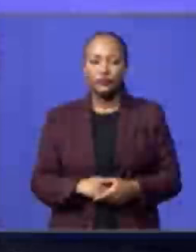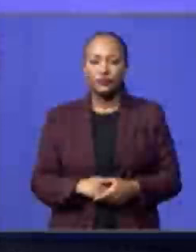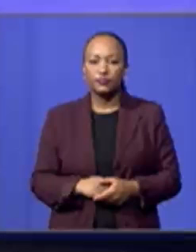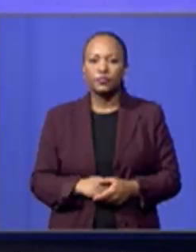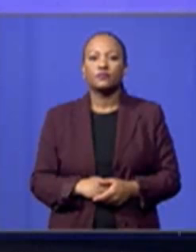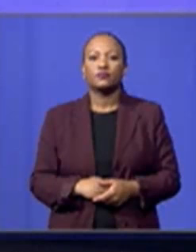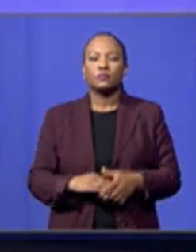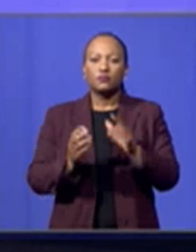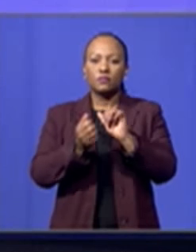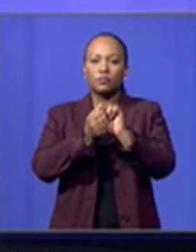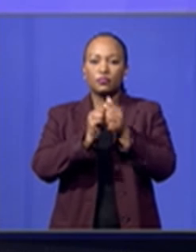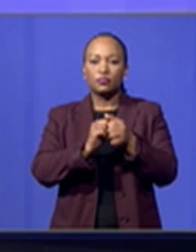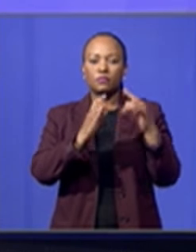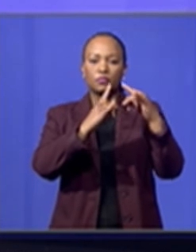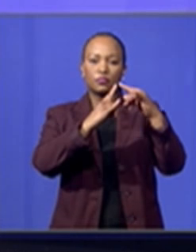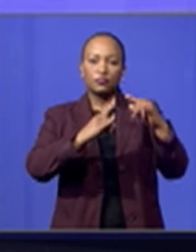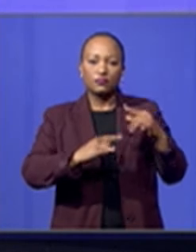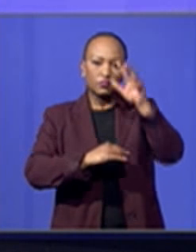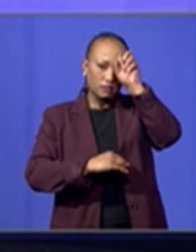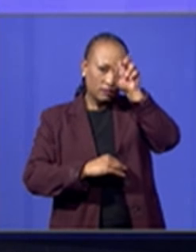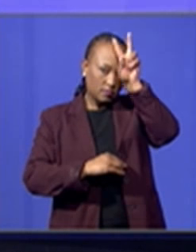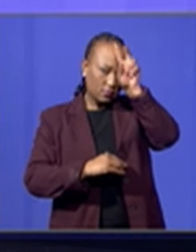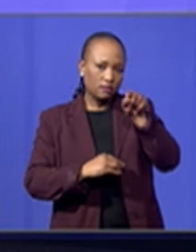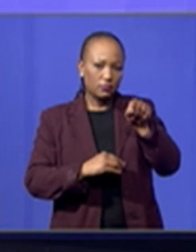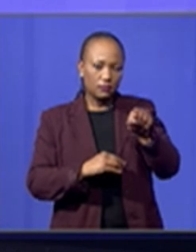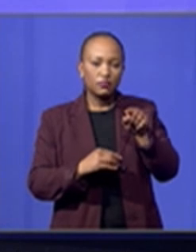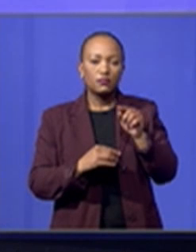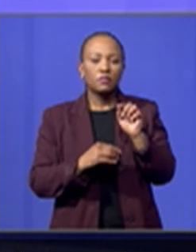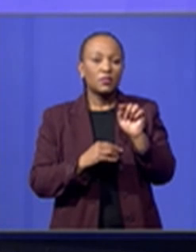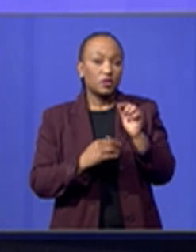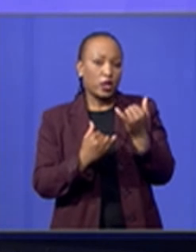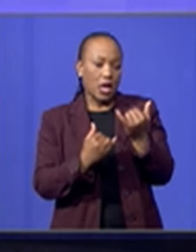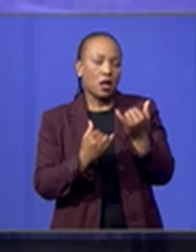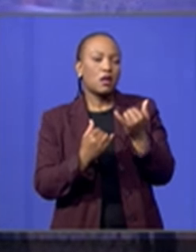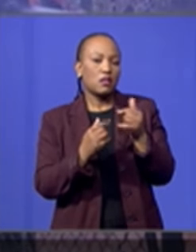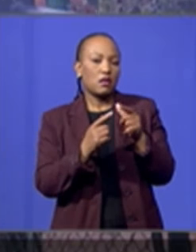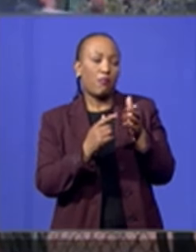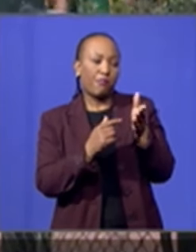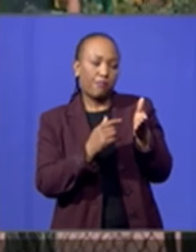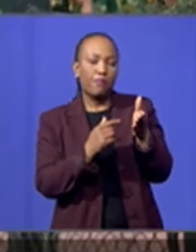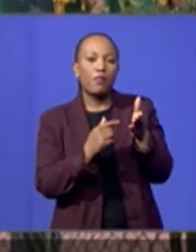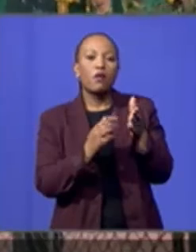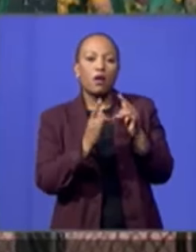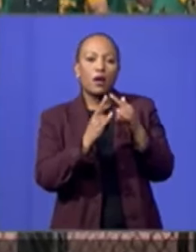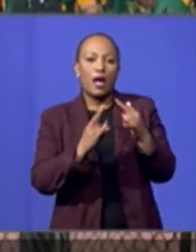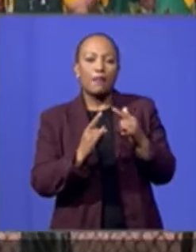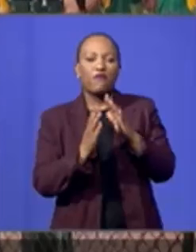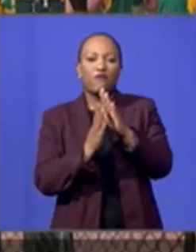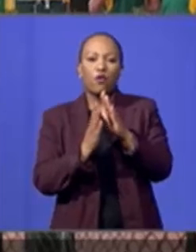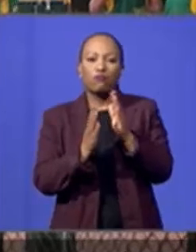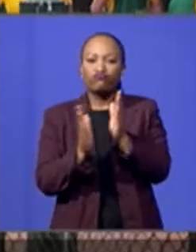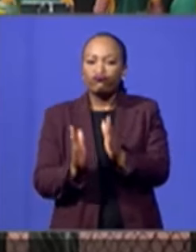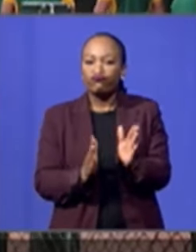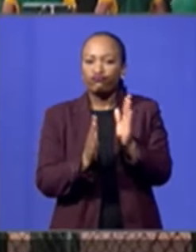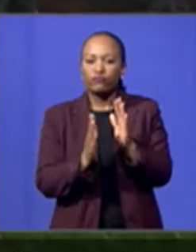Mo go tsa metshameko kampa ya Springboks e feditse letsatsi le lengwe go tlhoma melawana ya go tshwaragana pele ga barakana le New Zealand